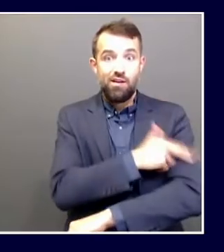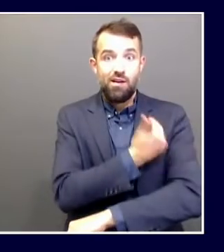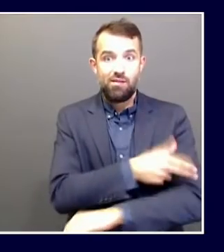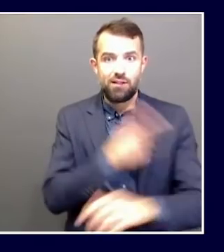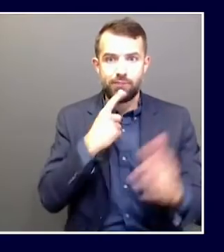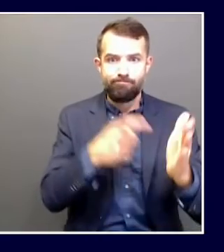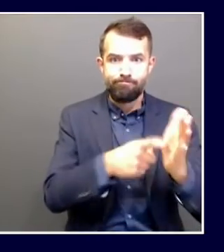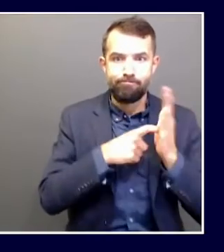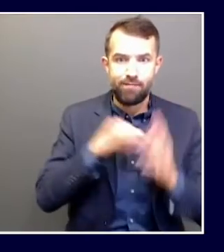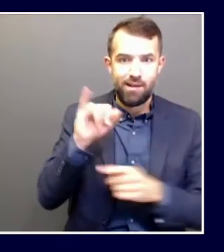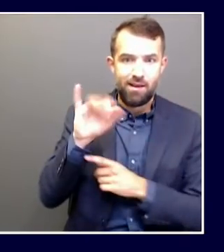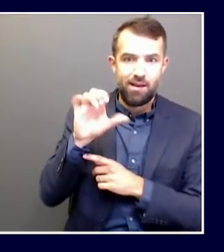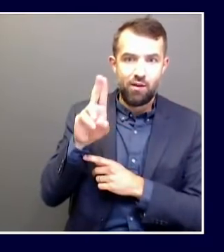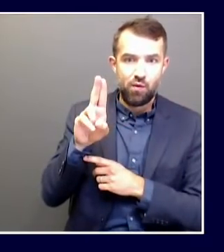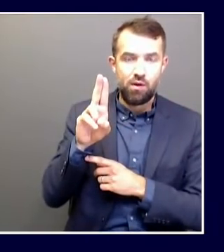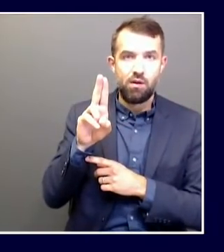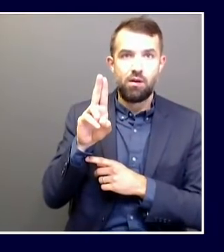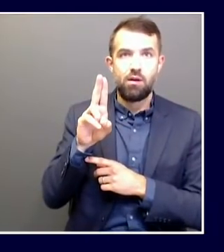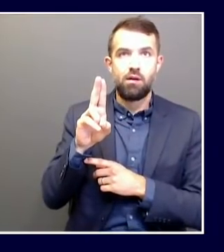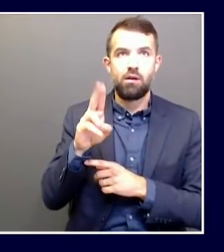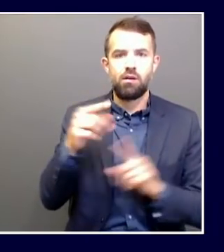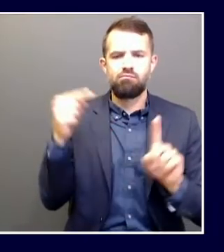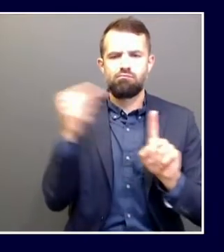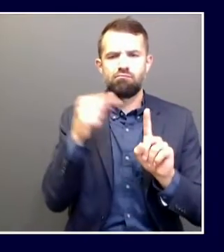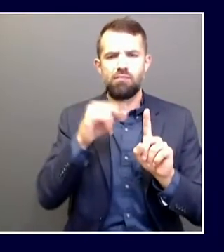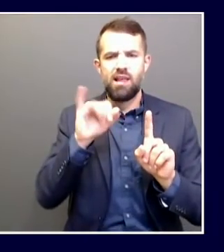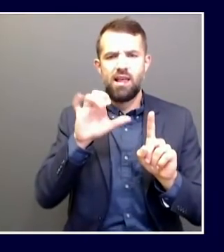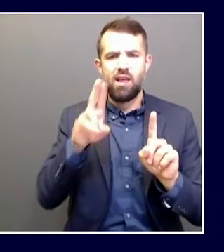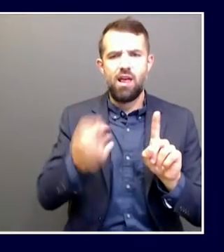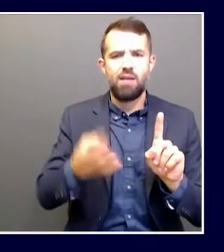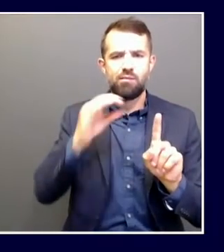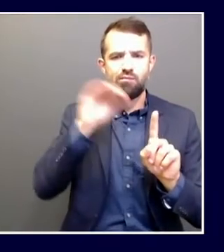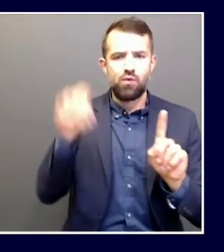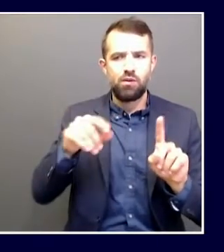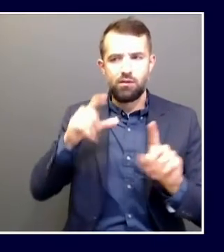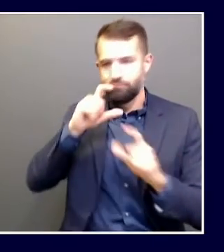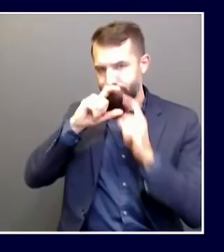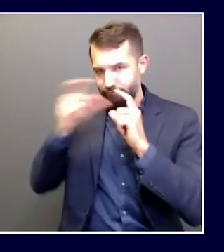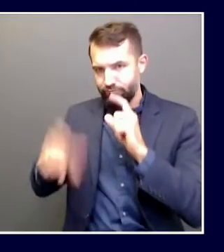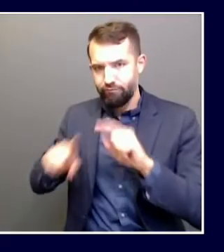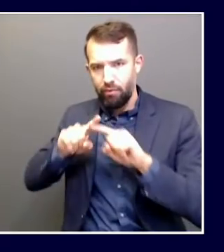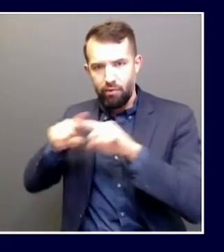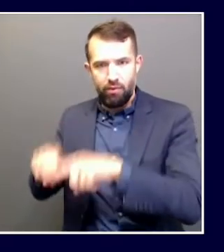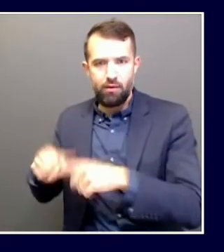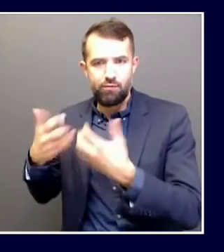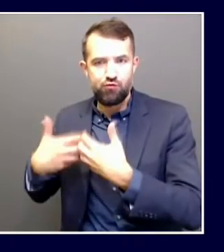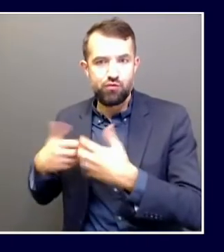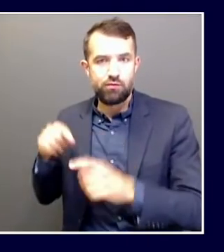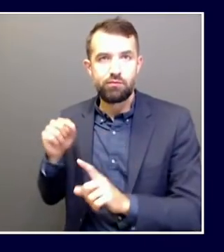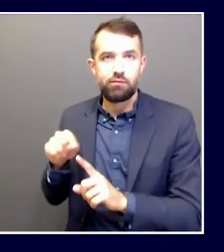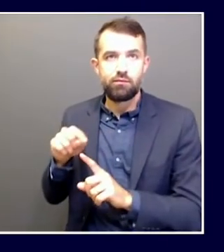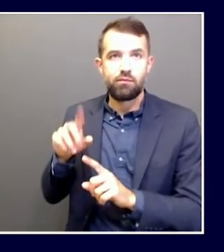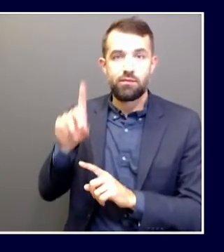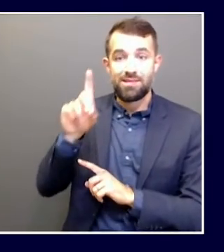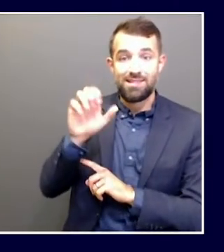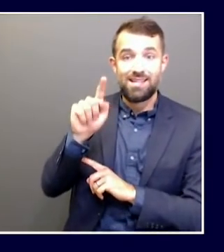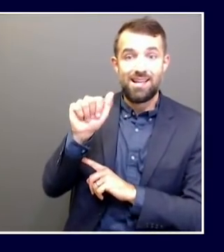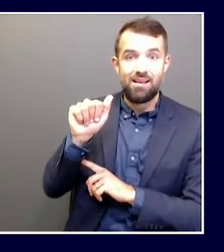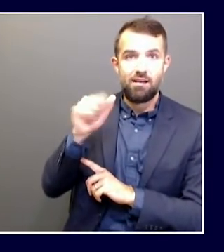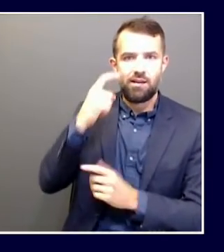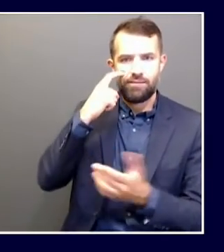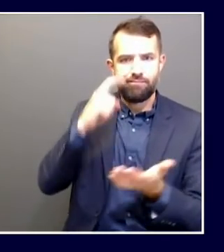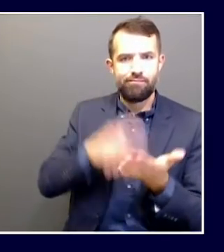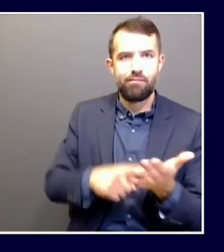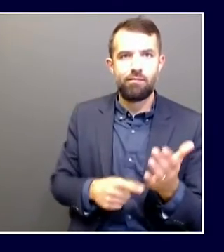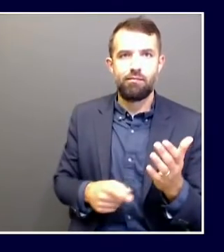all intensive care patients are needing ventilation? And what we've seen with Delta is higher percentages for both of those. That is